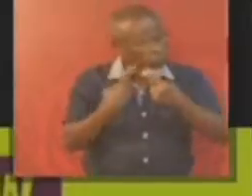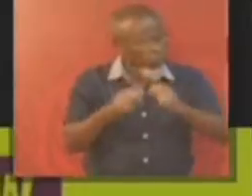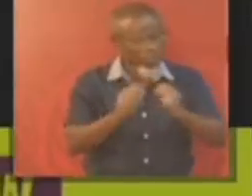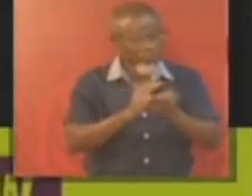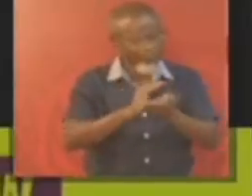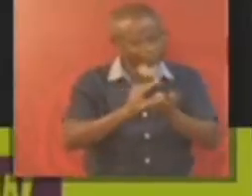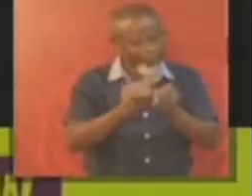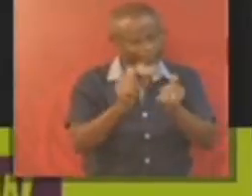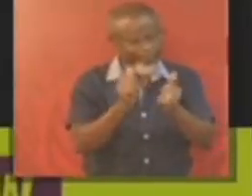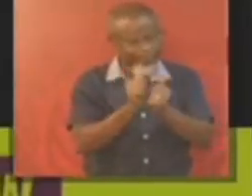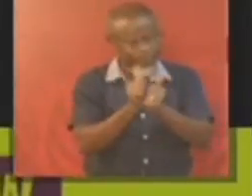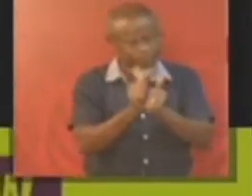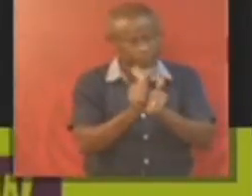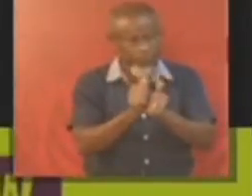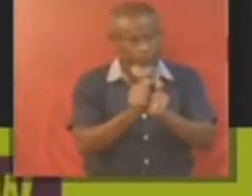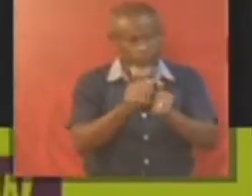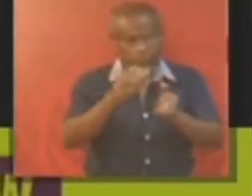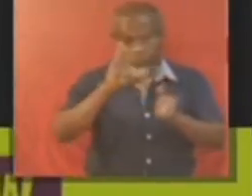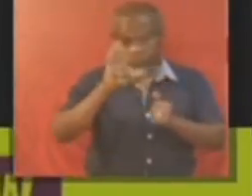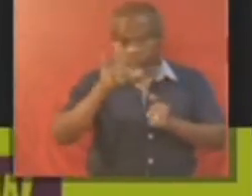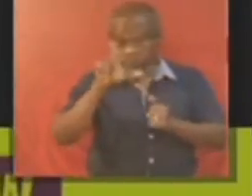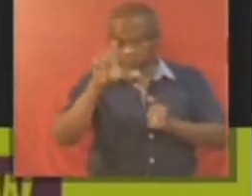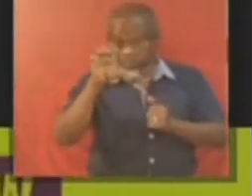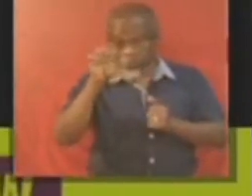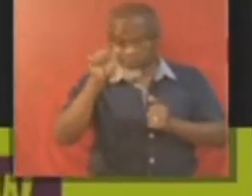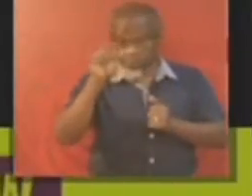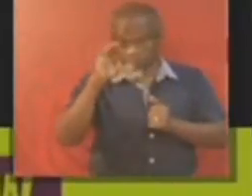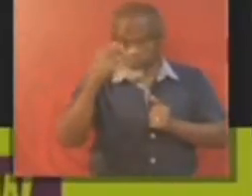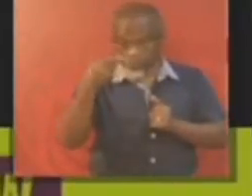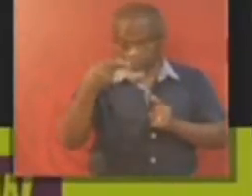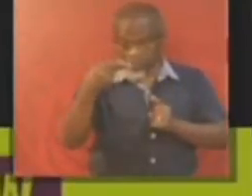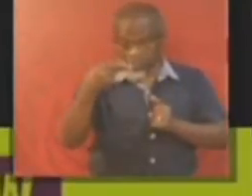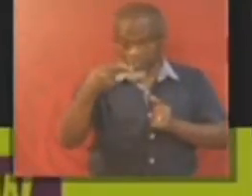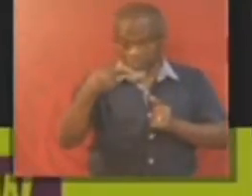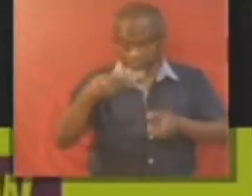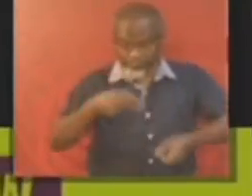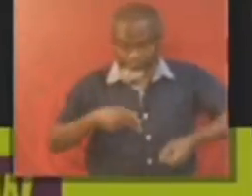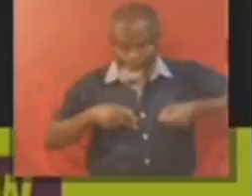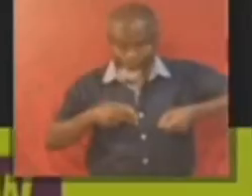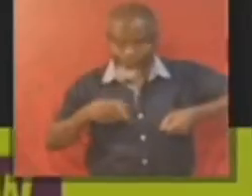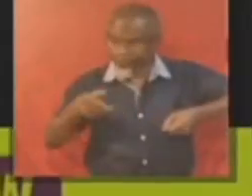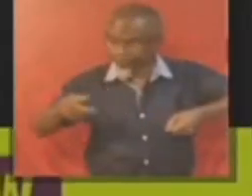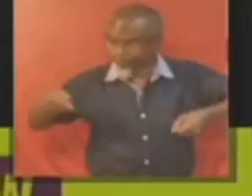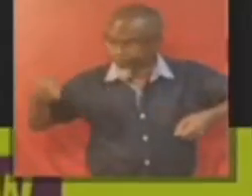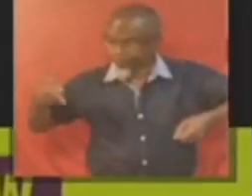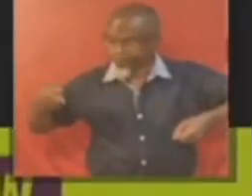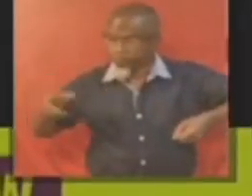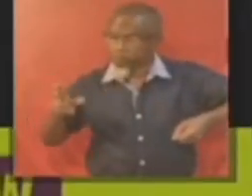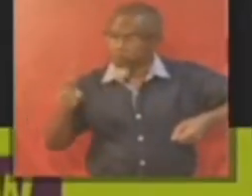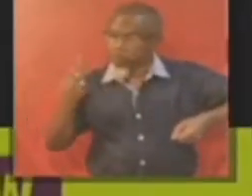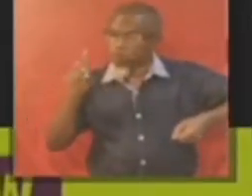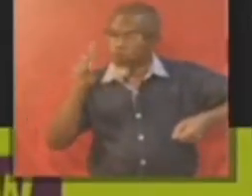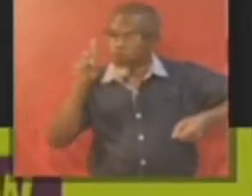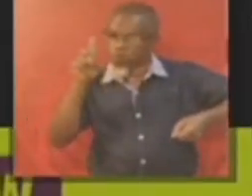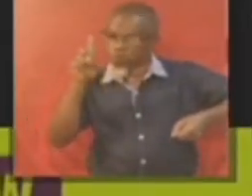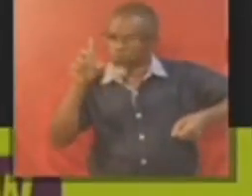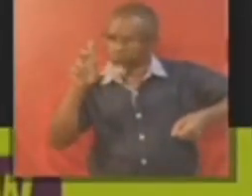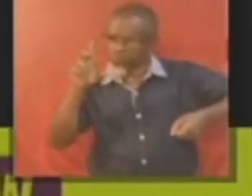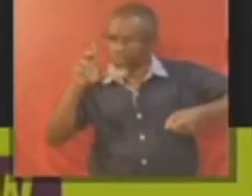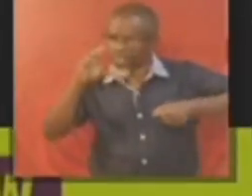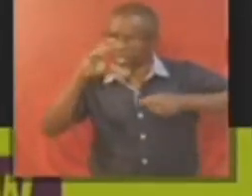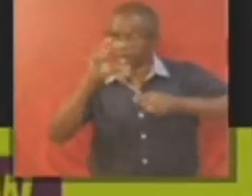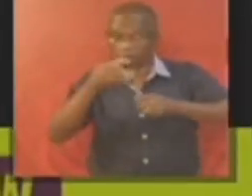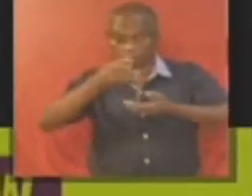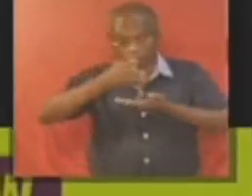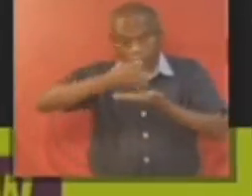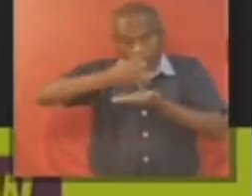cup of bleach mixed with 1 gallon of water. But how do you actually operationalize that? Or how does that actually work? Does everyone have a